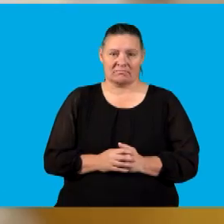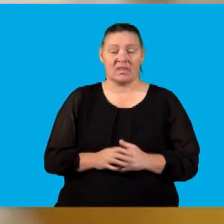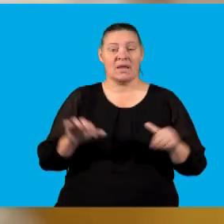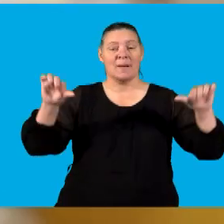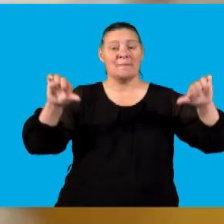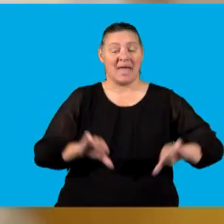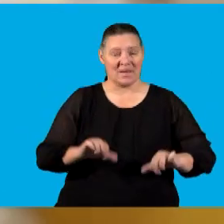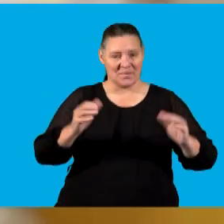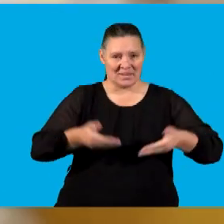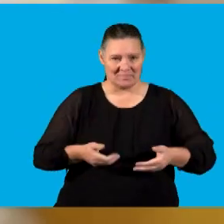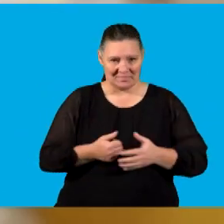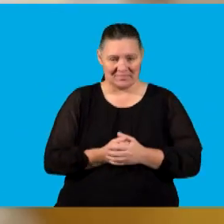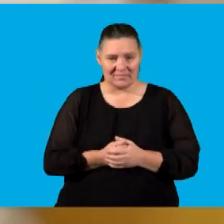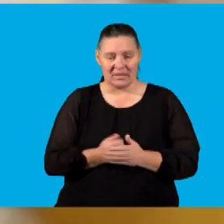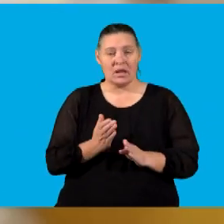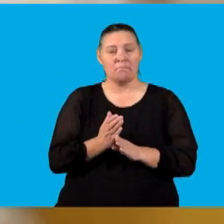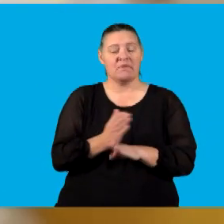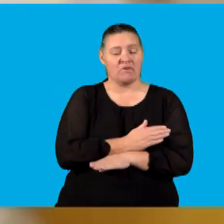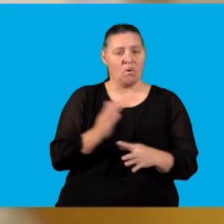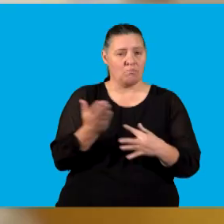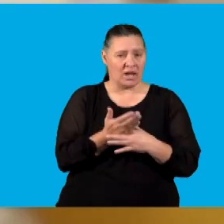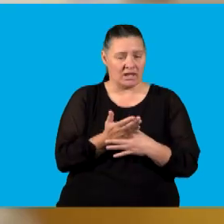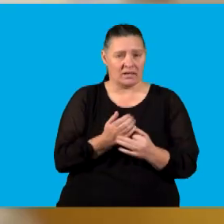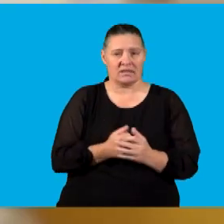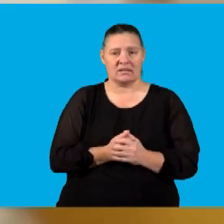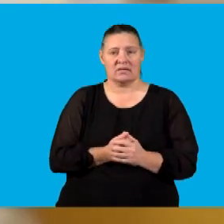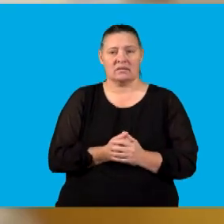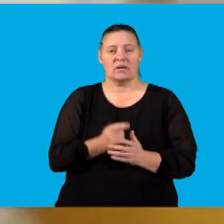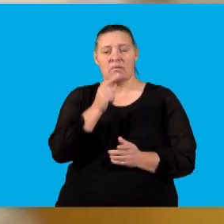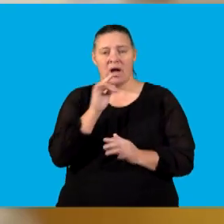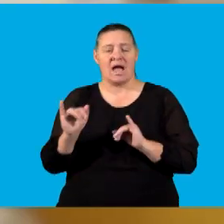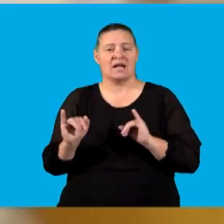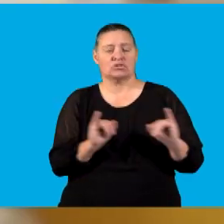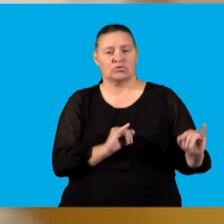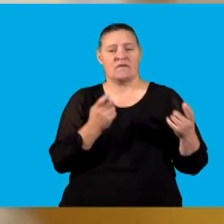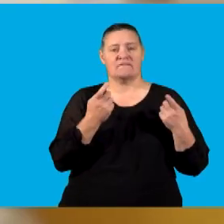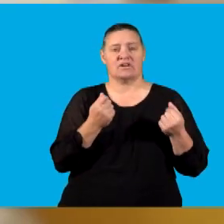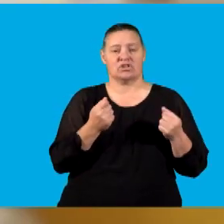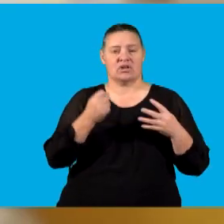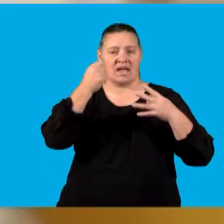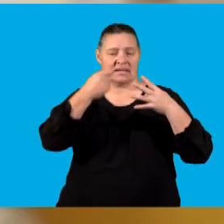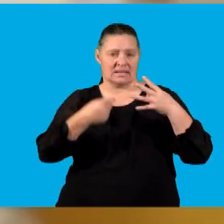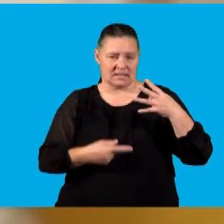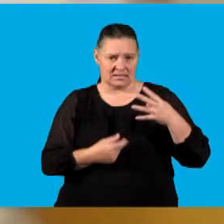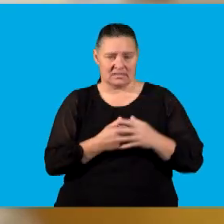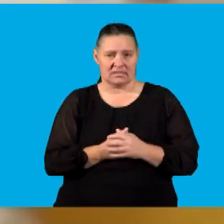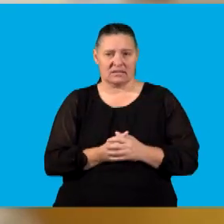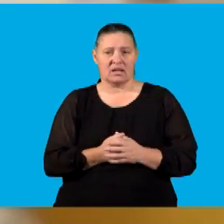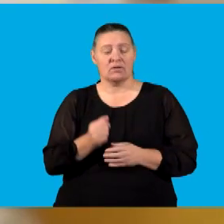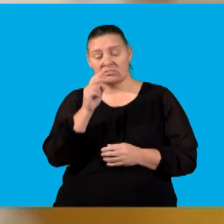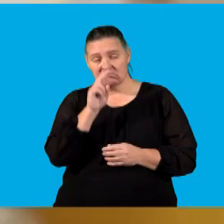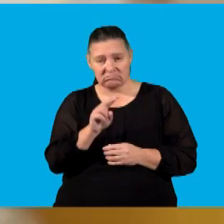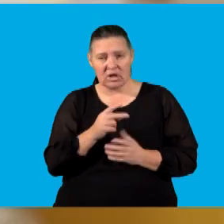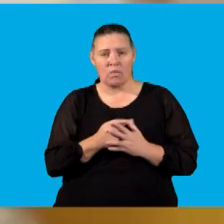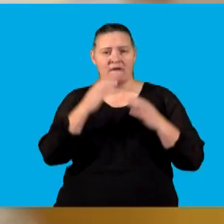Welcome back, dear learners. Before the ad break, we introduced financial indicators. In today's class, we